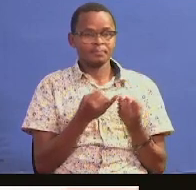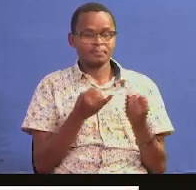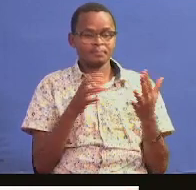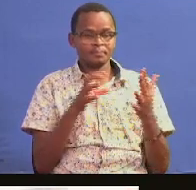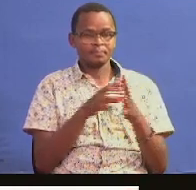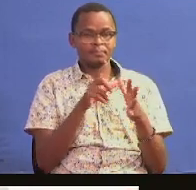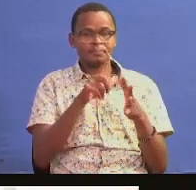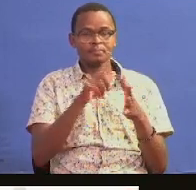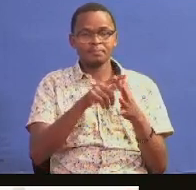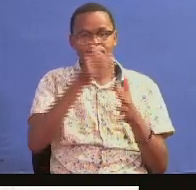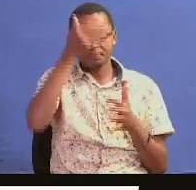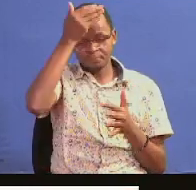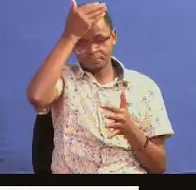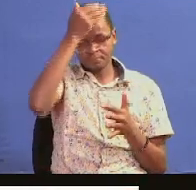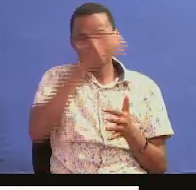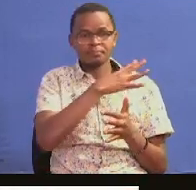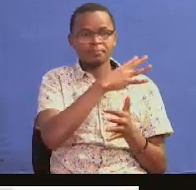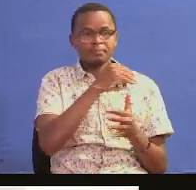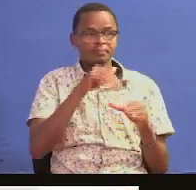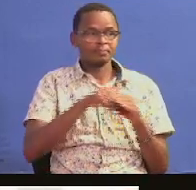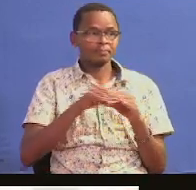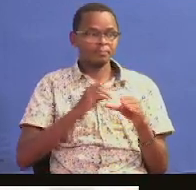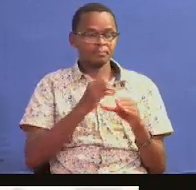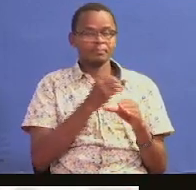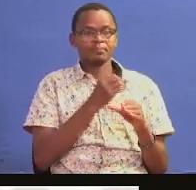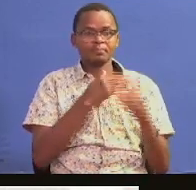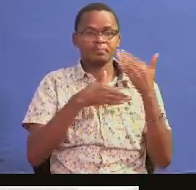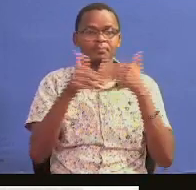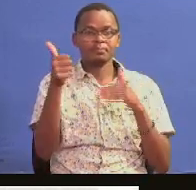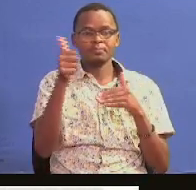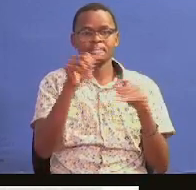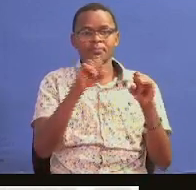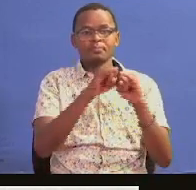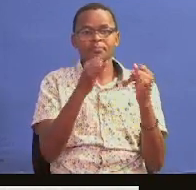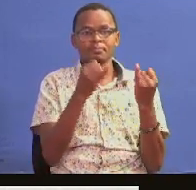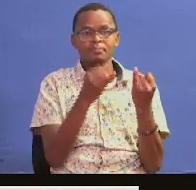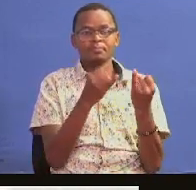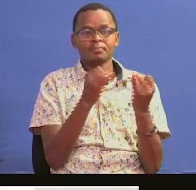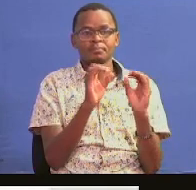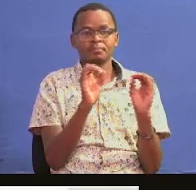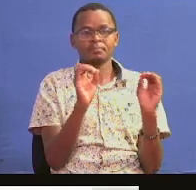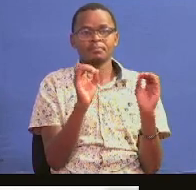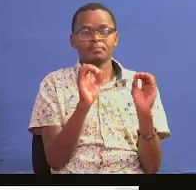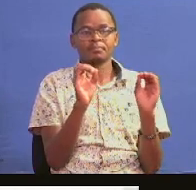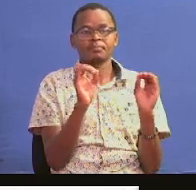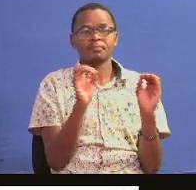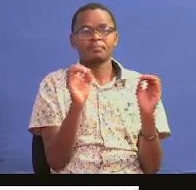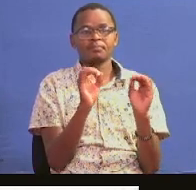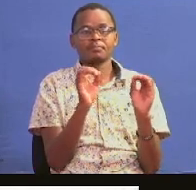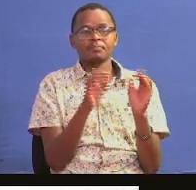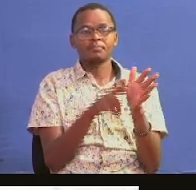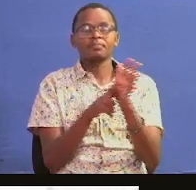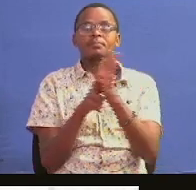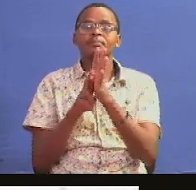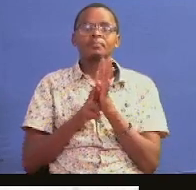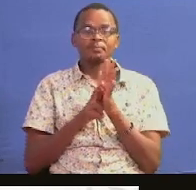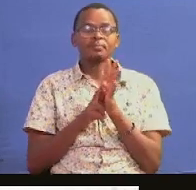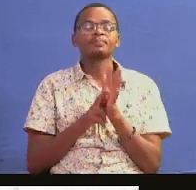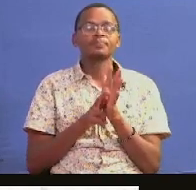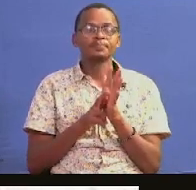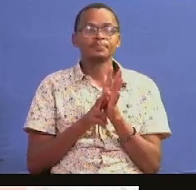are certified by Nursing Council, and also in our universities. But any other institution that do not have the